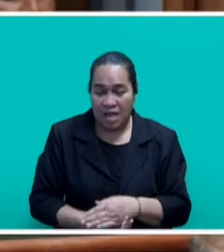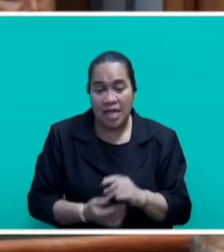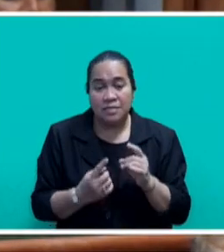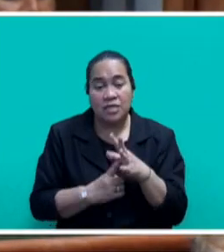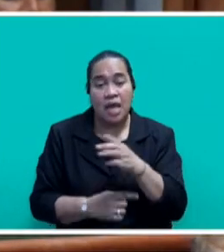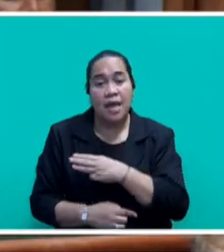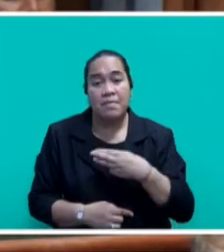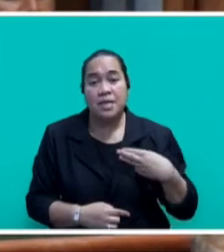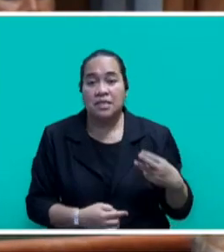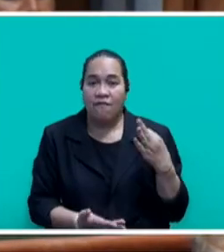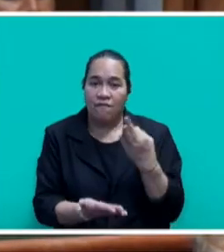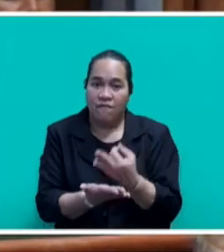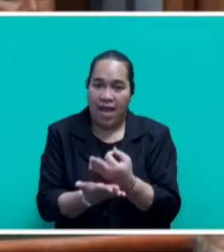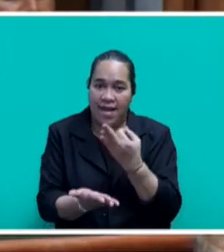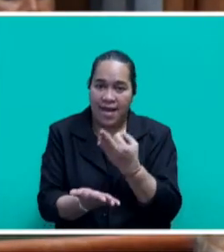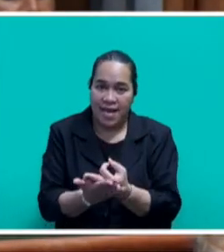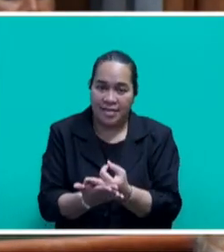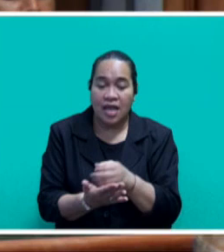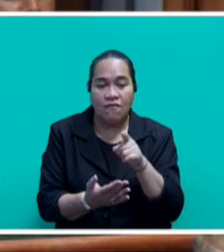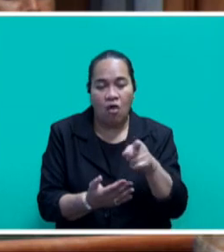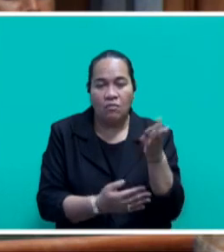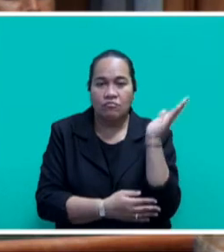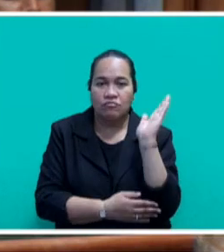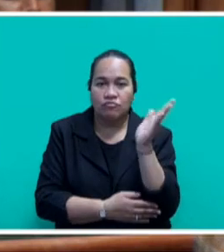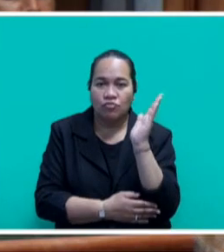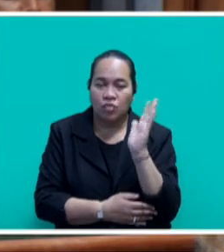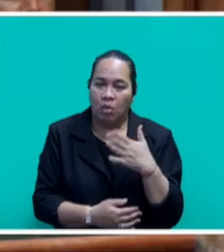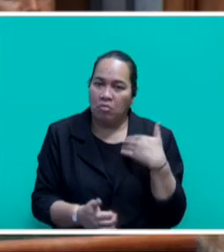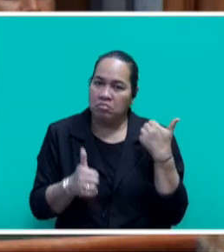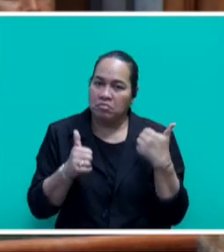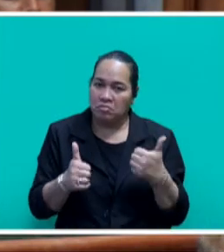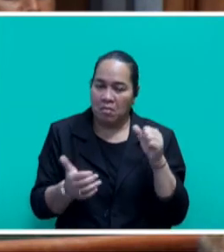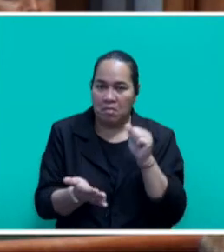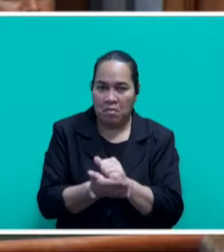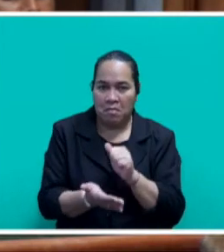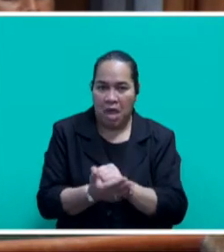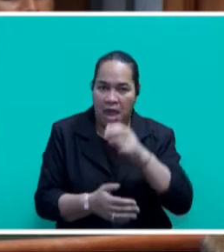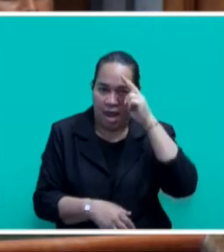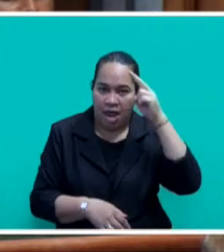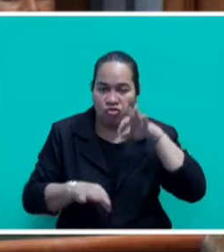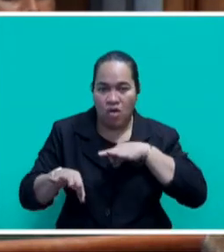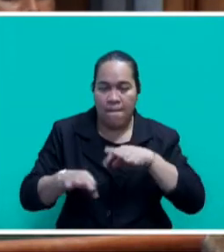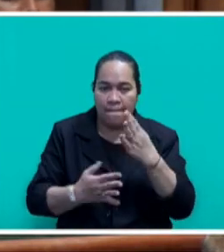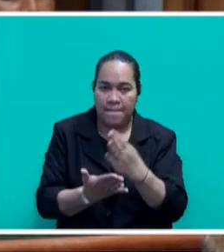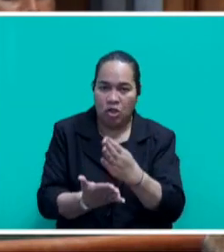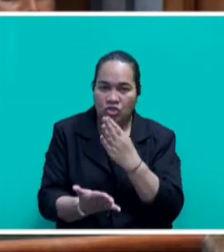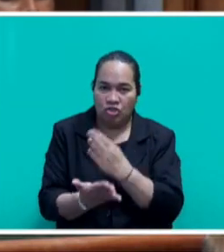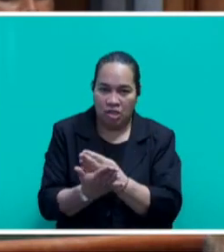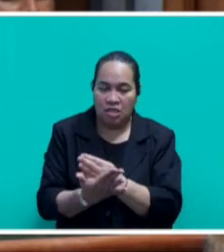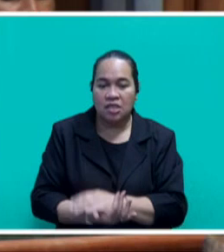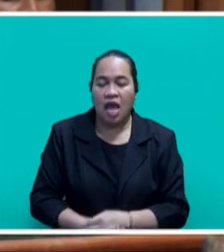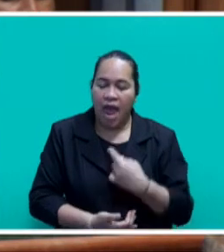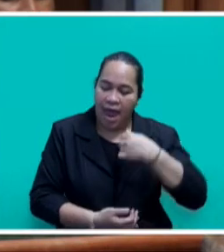for Finance for presenting a well thought out and well planned national budget. And I know that